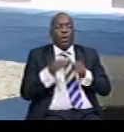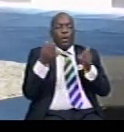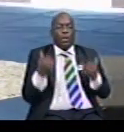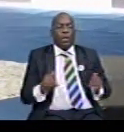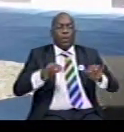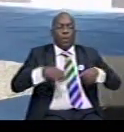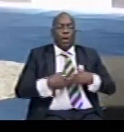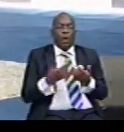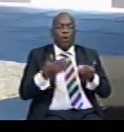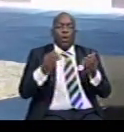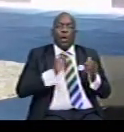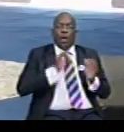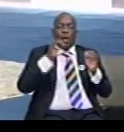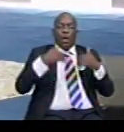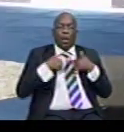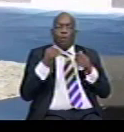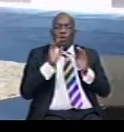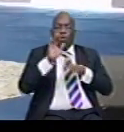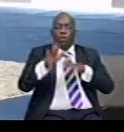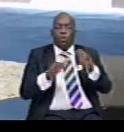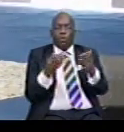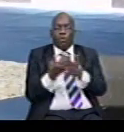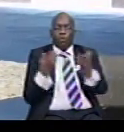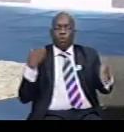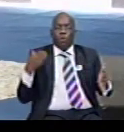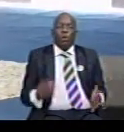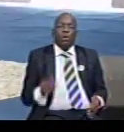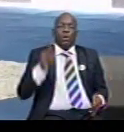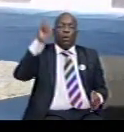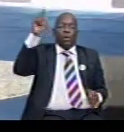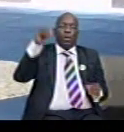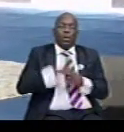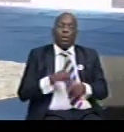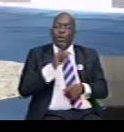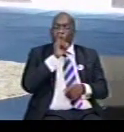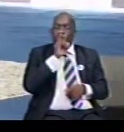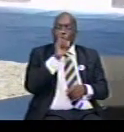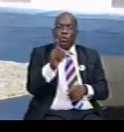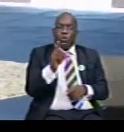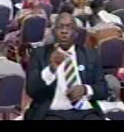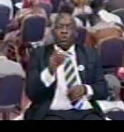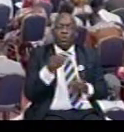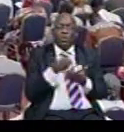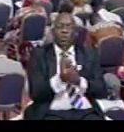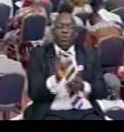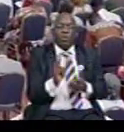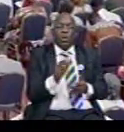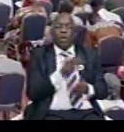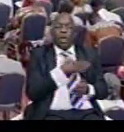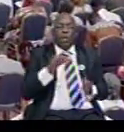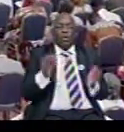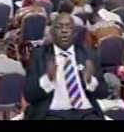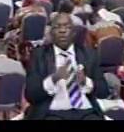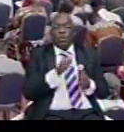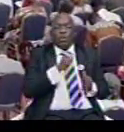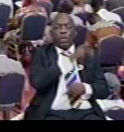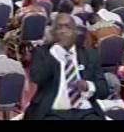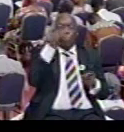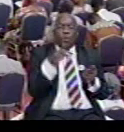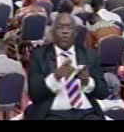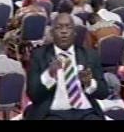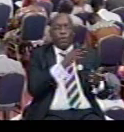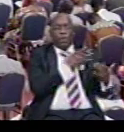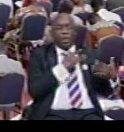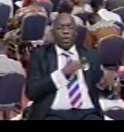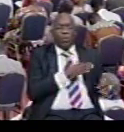have walked before thee in truth and with a perfect heart.